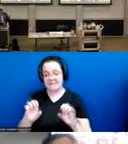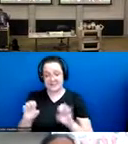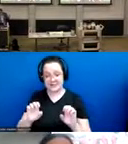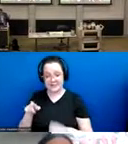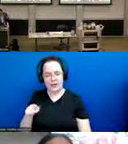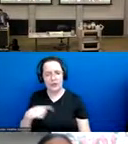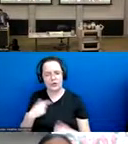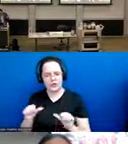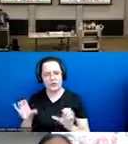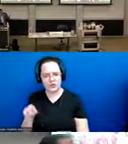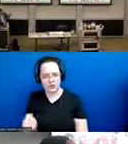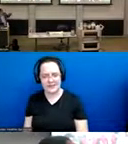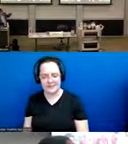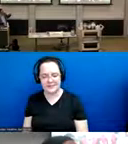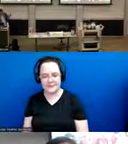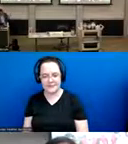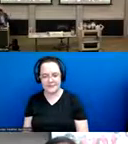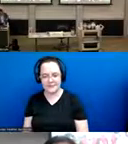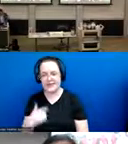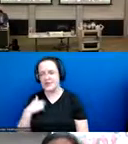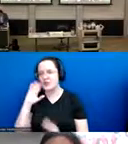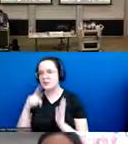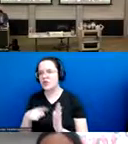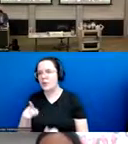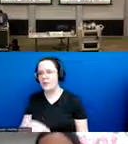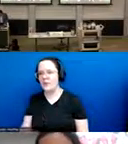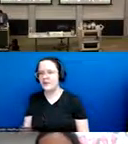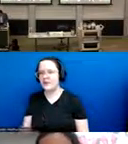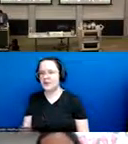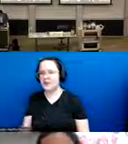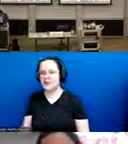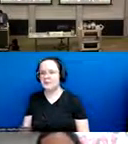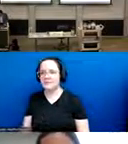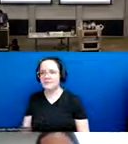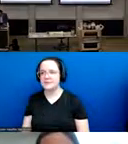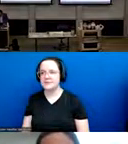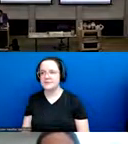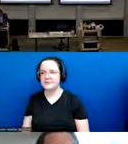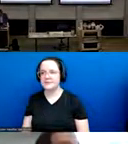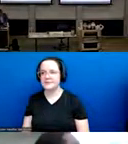trying to do this. And let me just show you this. This is like here real quick.